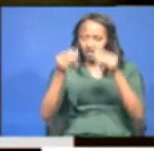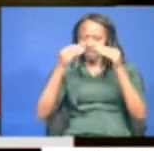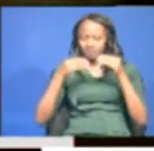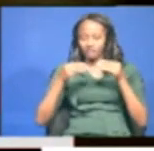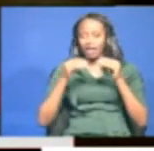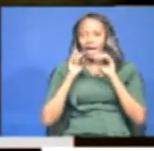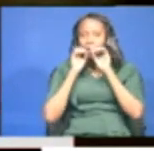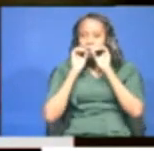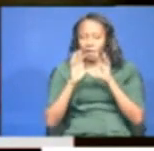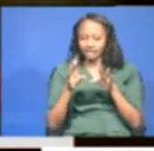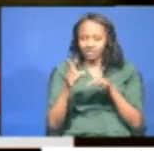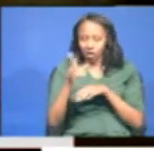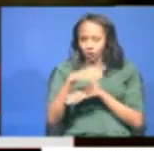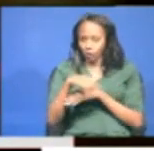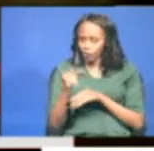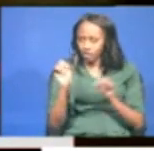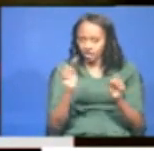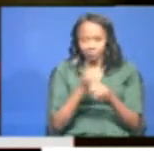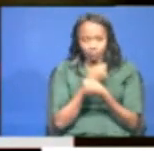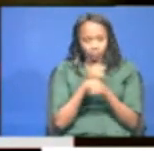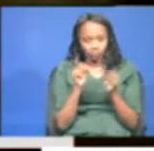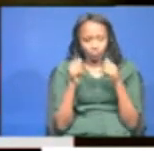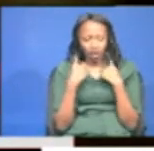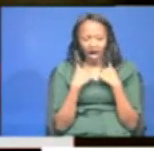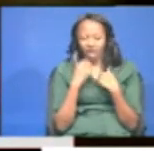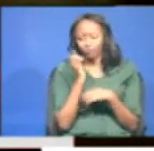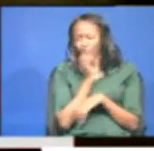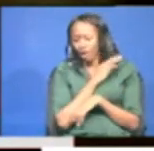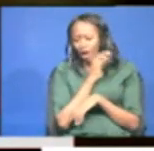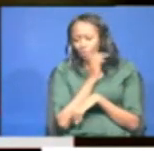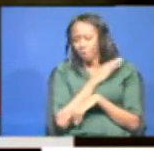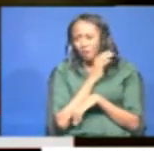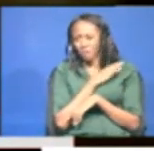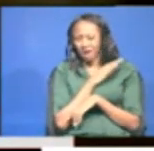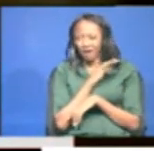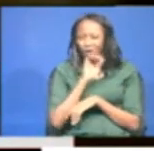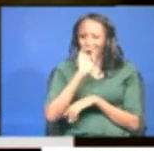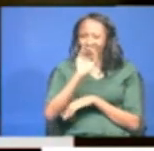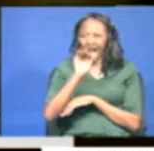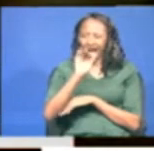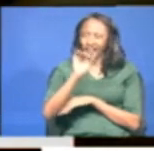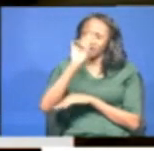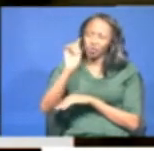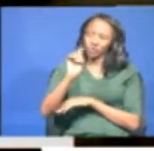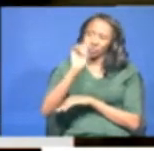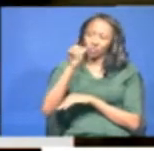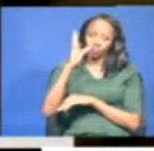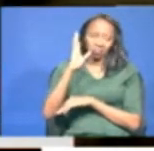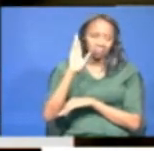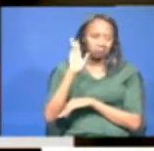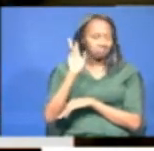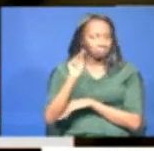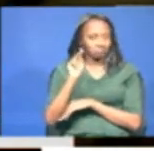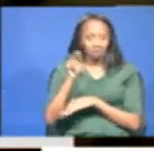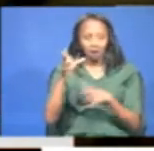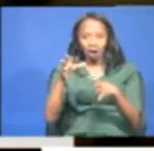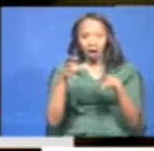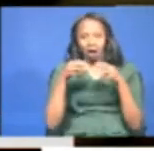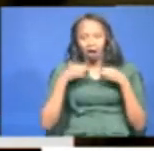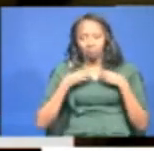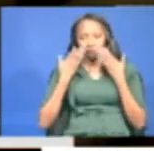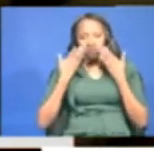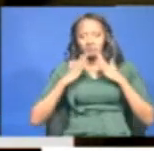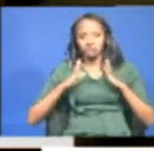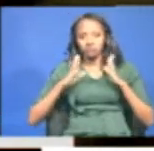And therefore, we are not in a position to complain or ask any question. We have accepted the will of God. And all we have to do